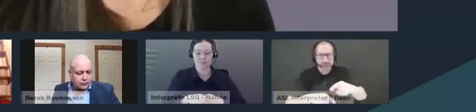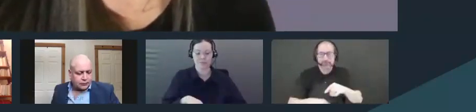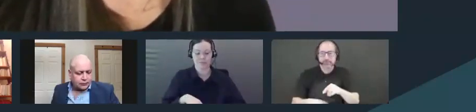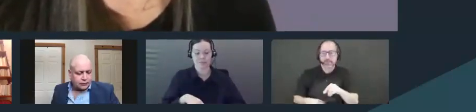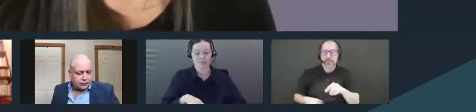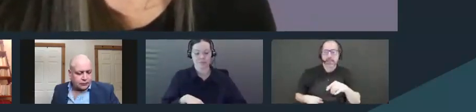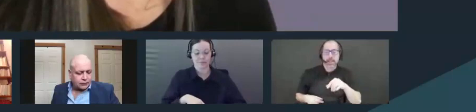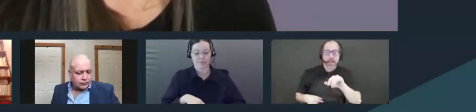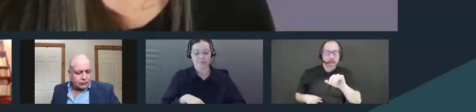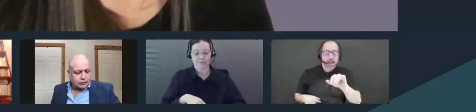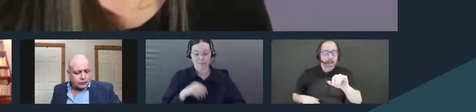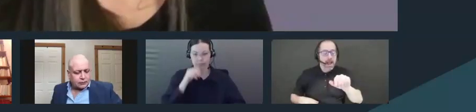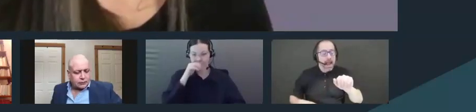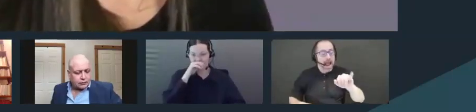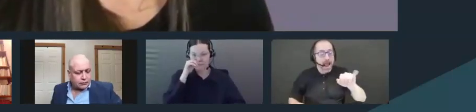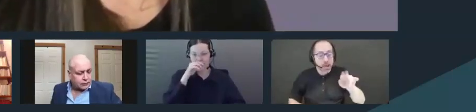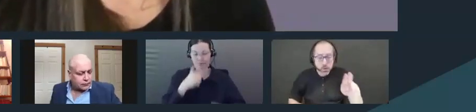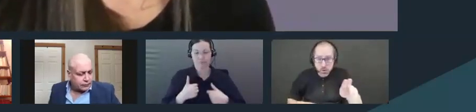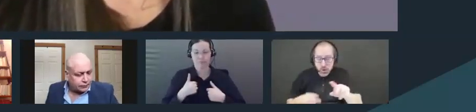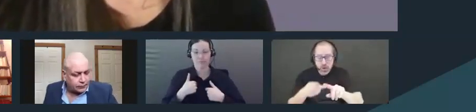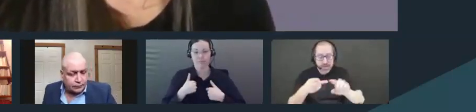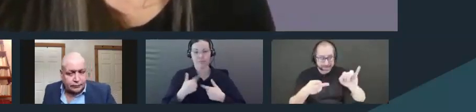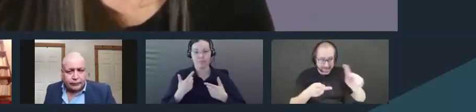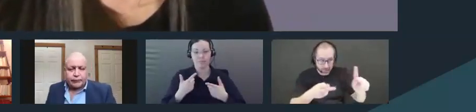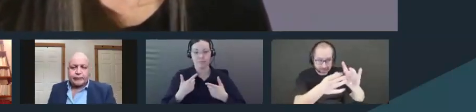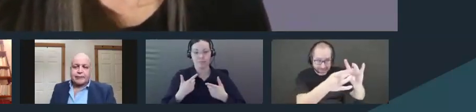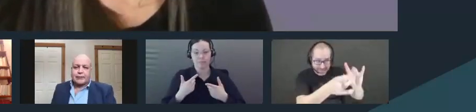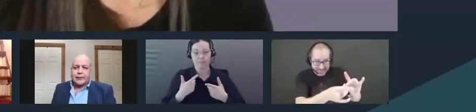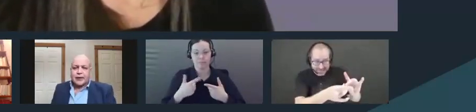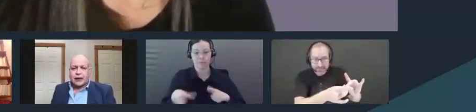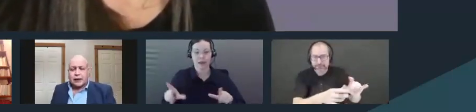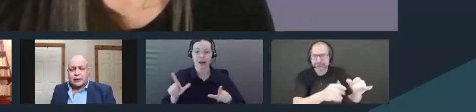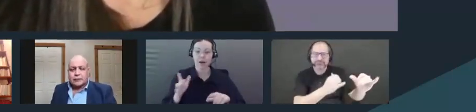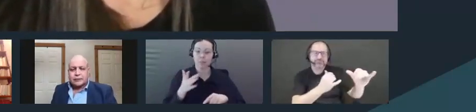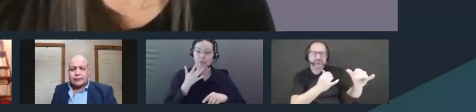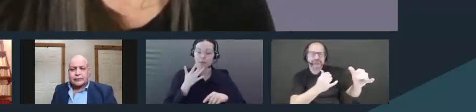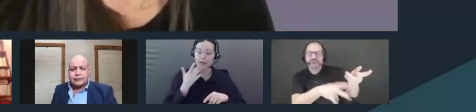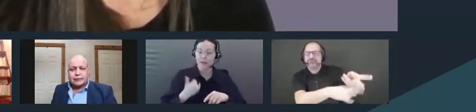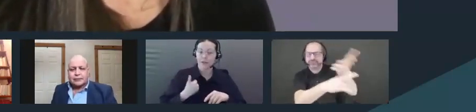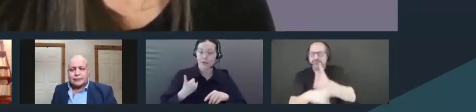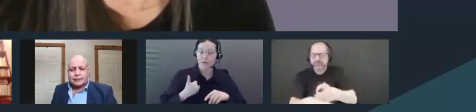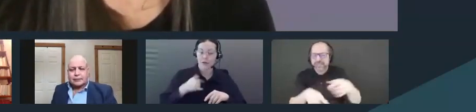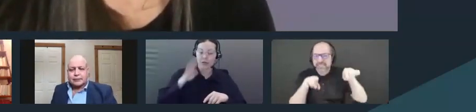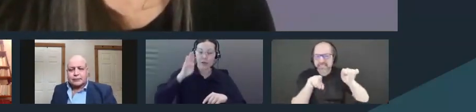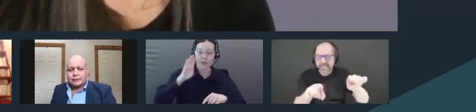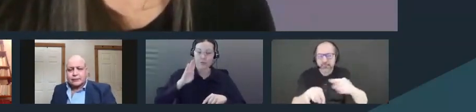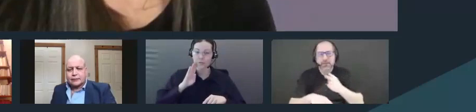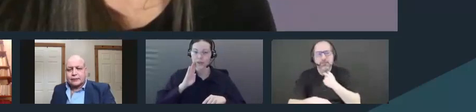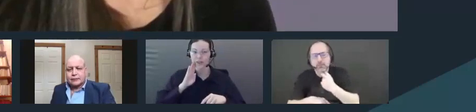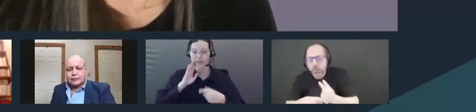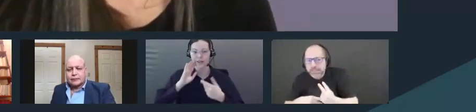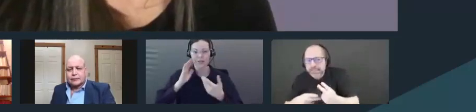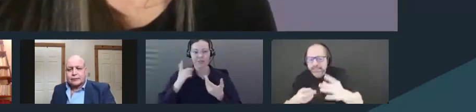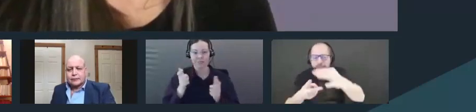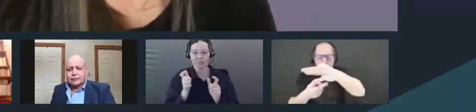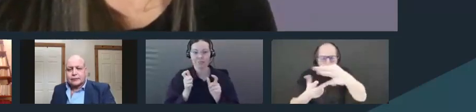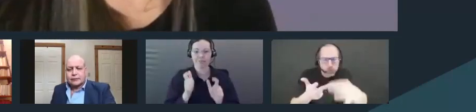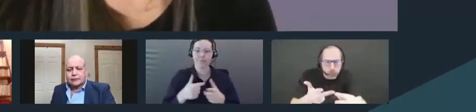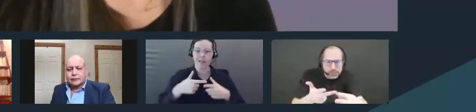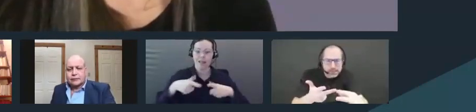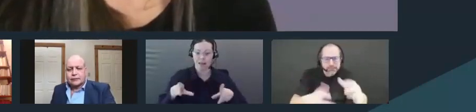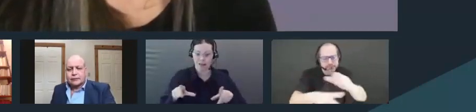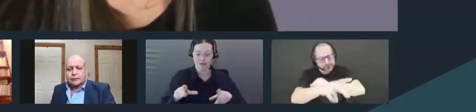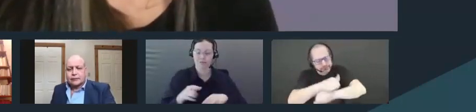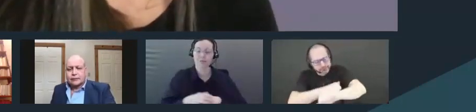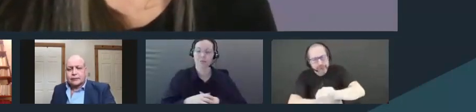have said by exploring voice, choice, and agency, and limits on these. In other words,